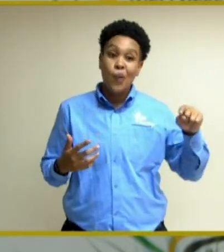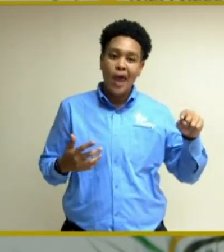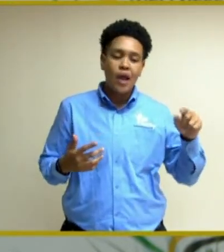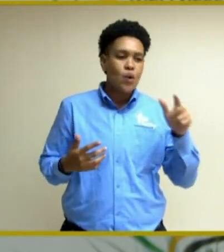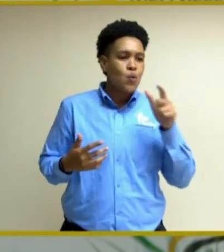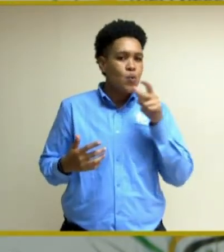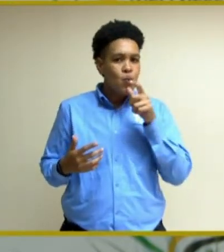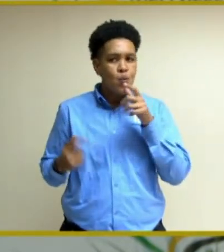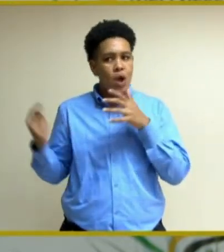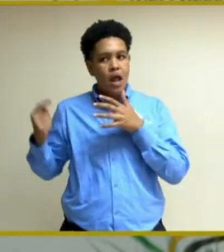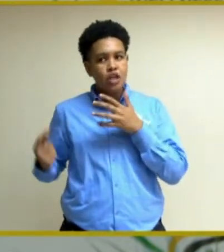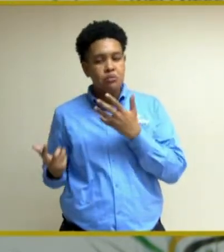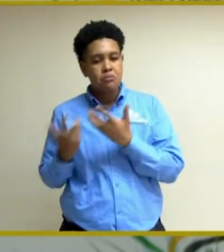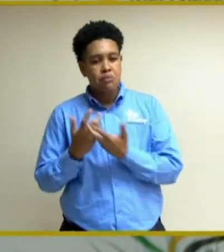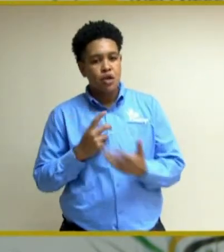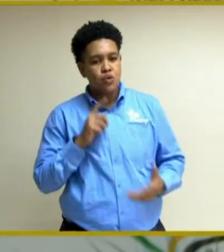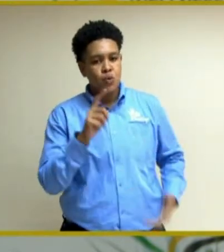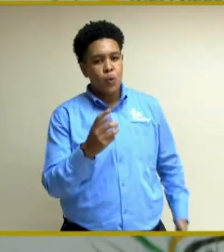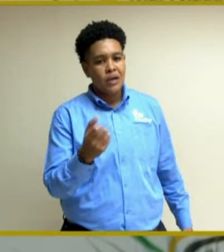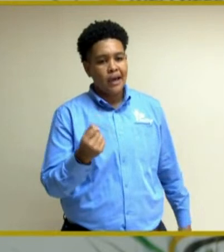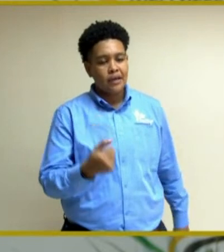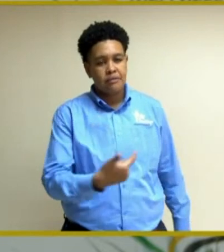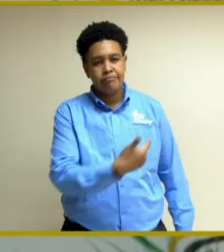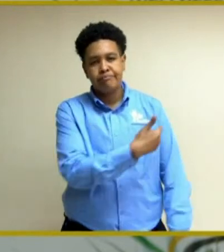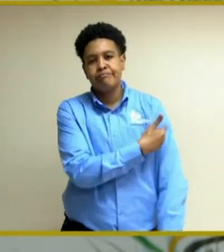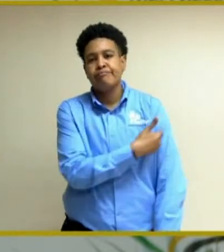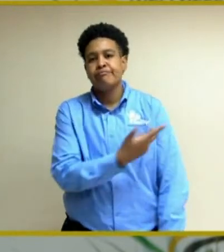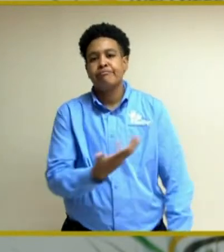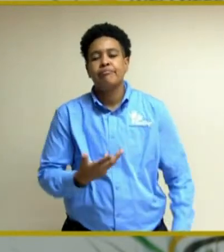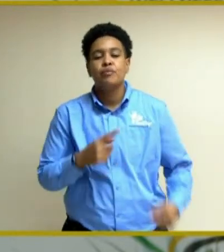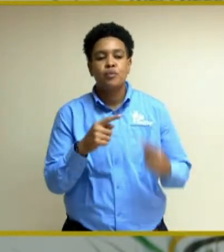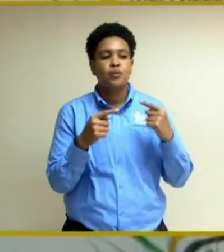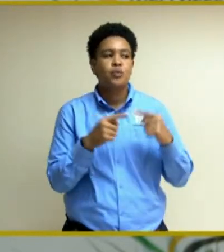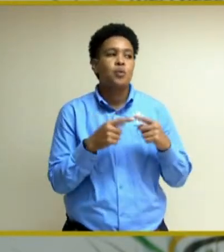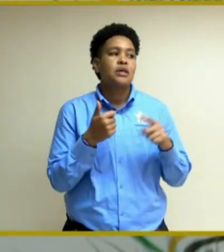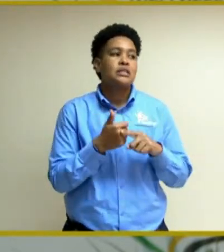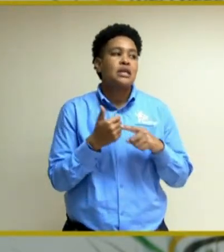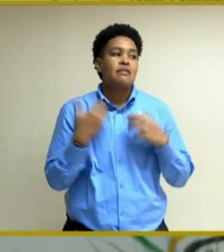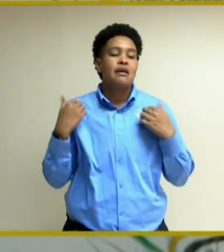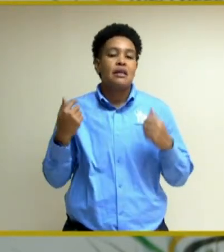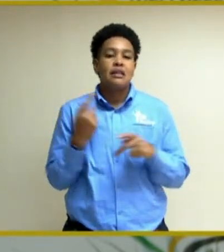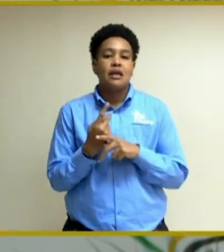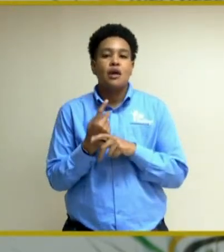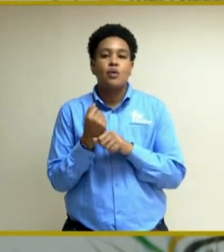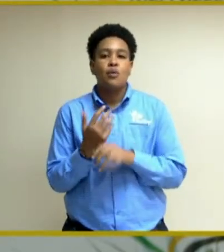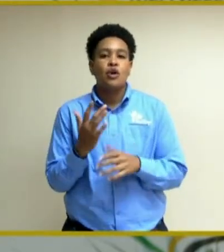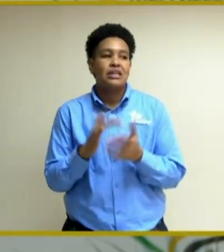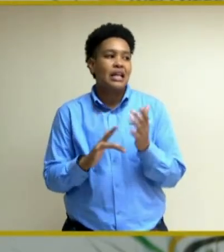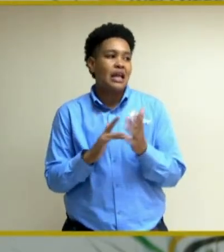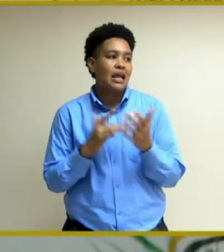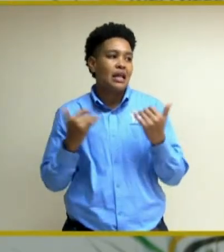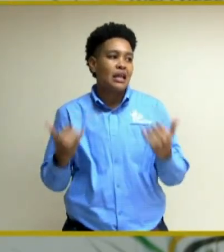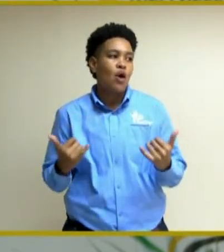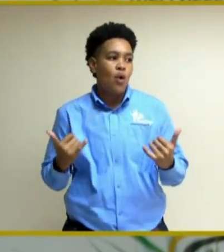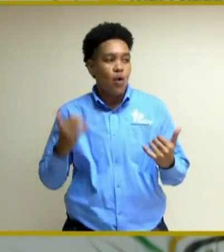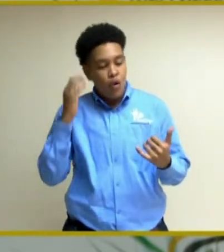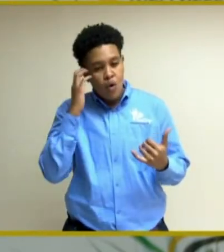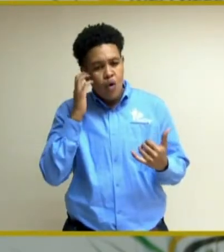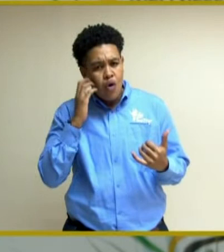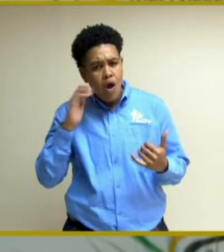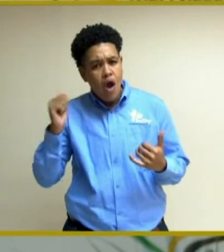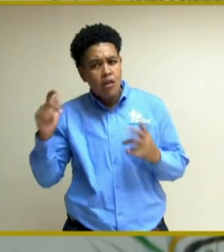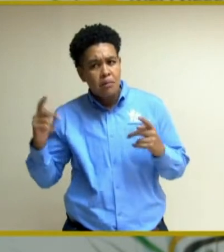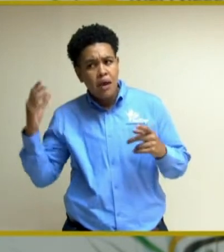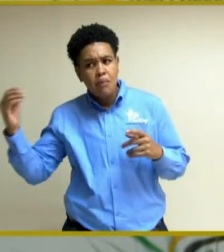is eligible. When is the healthcare workers are clear now. When are other